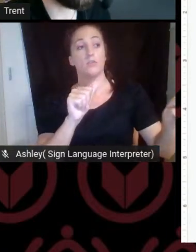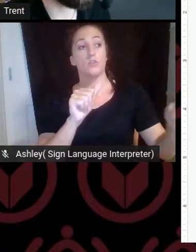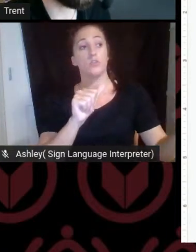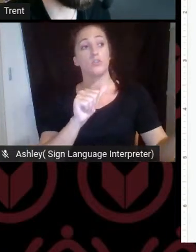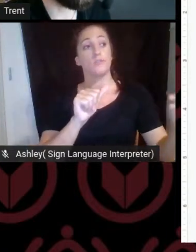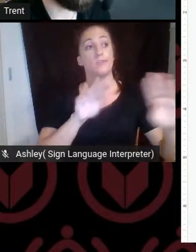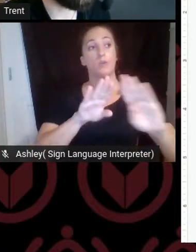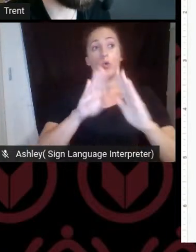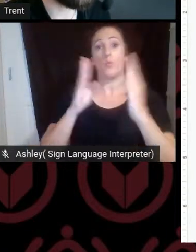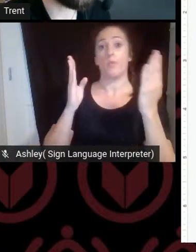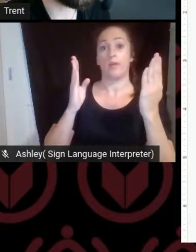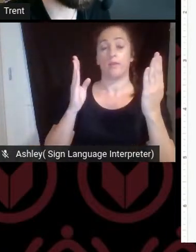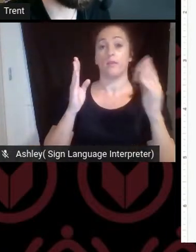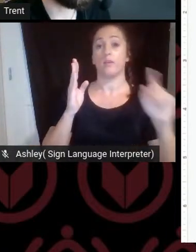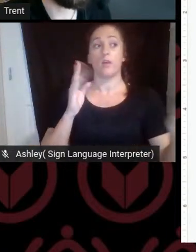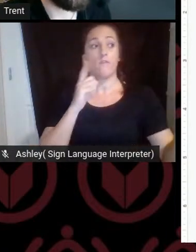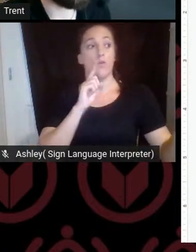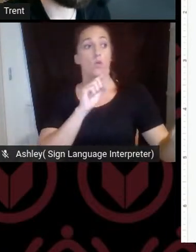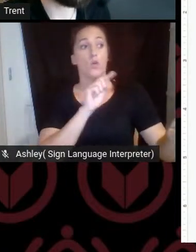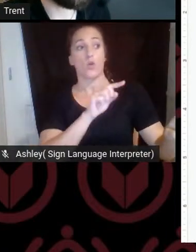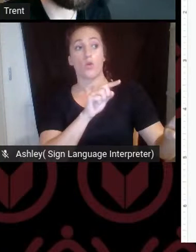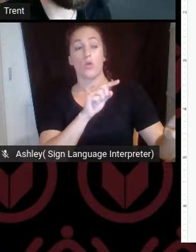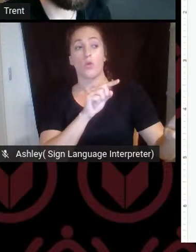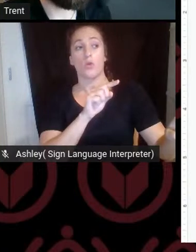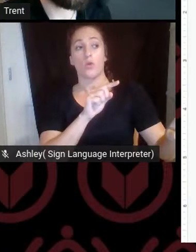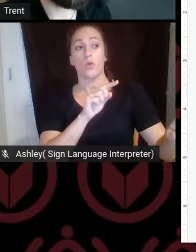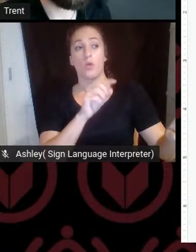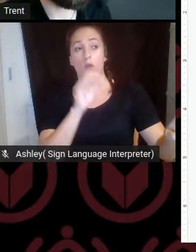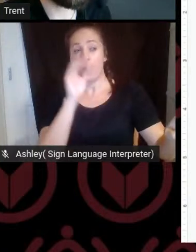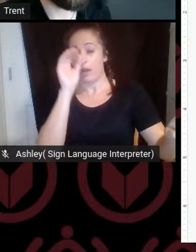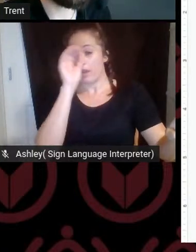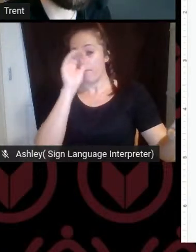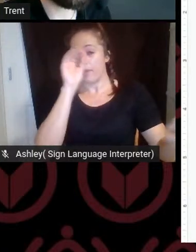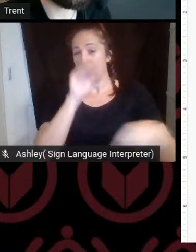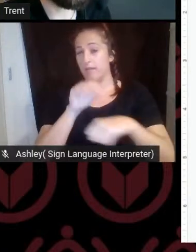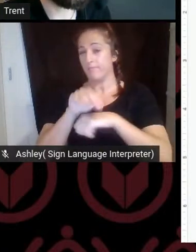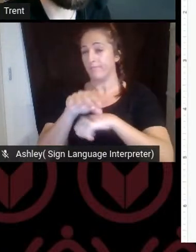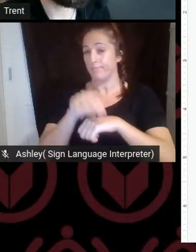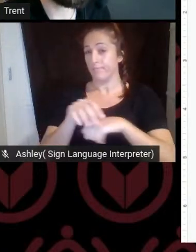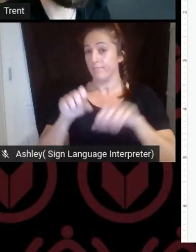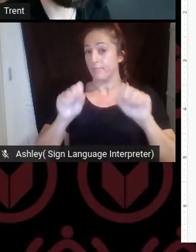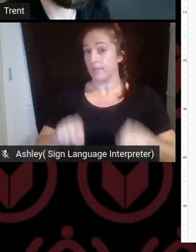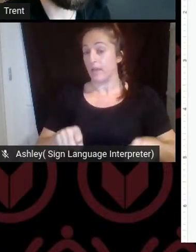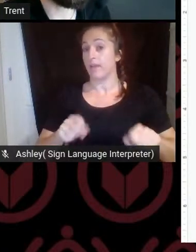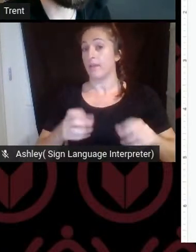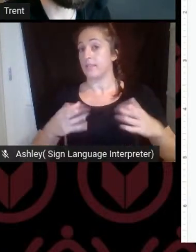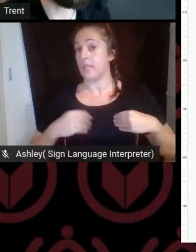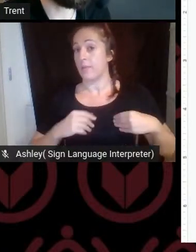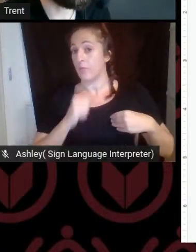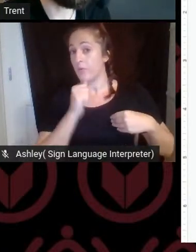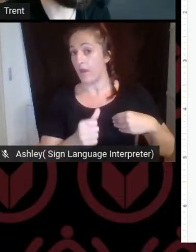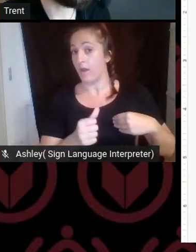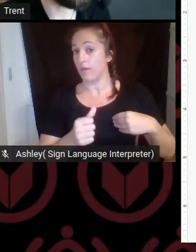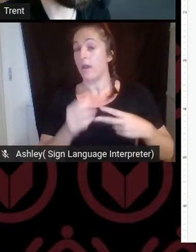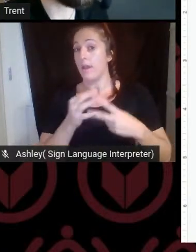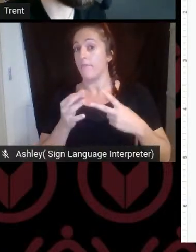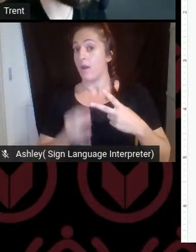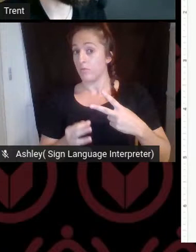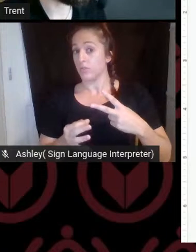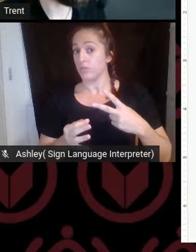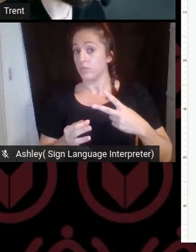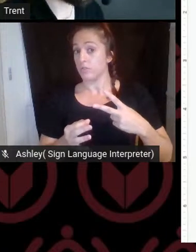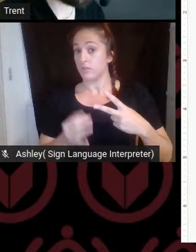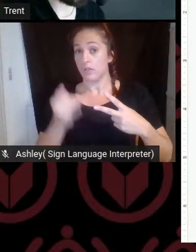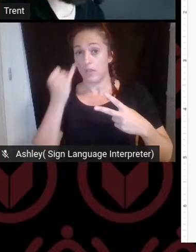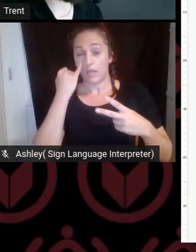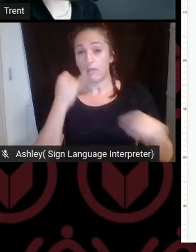that's made. So this is a horrible suggestion. I don't even like it. I'm going to click on this X button, and it's going to give me the option to reject a